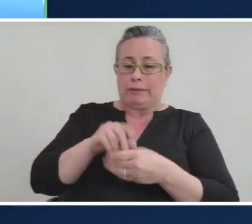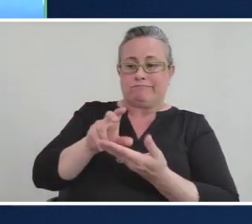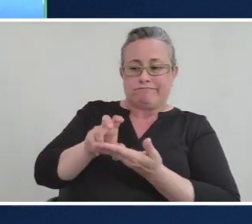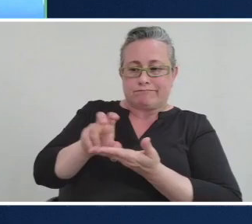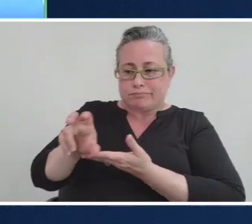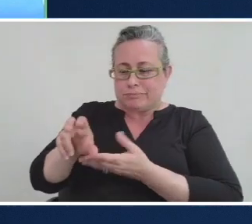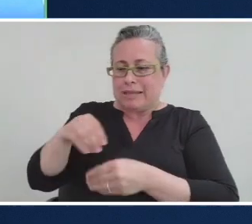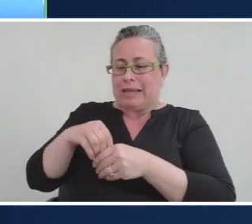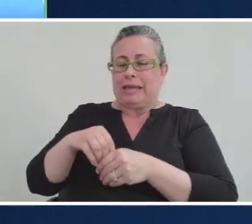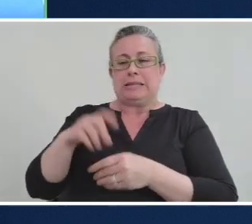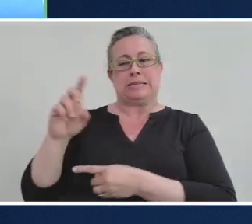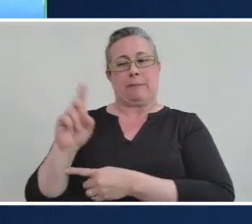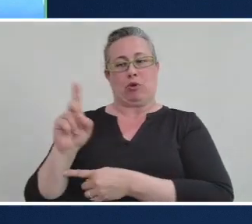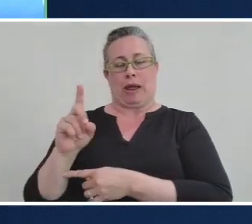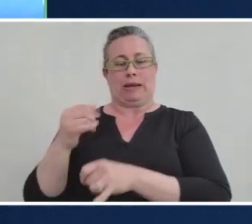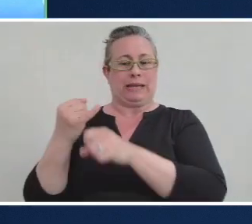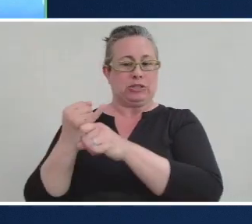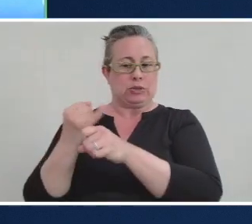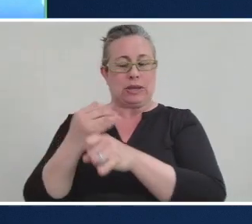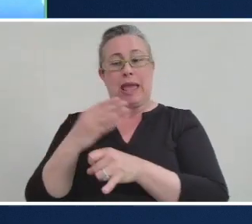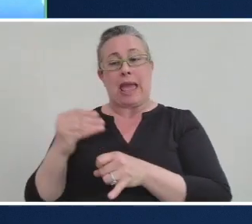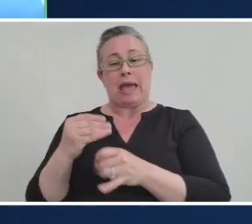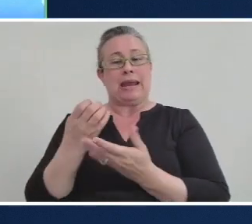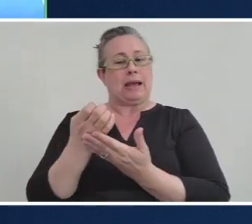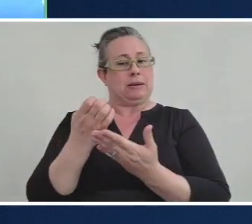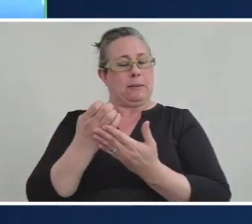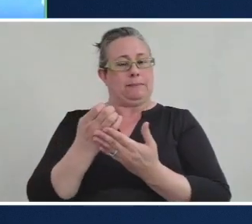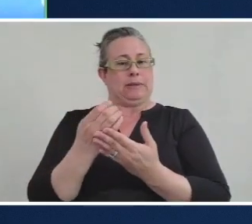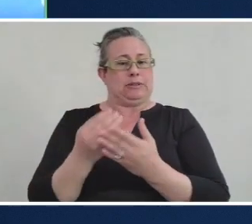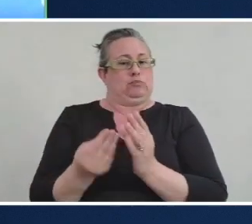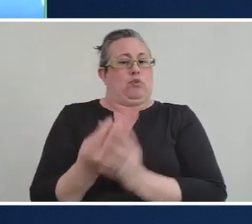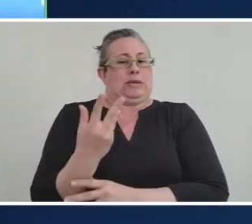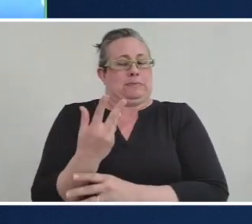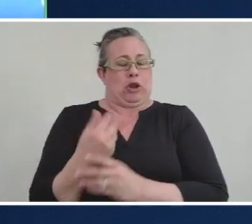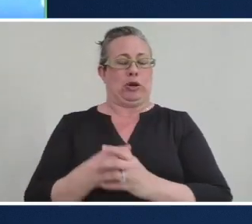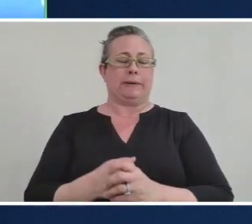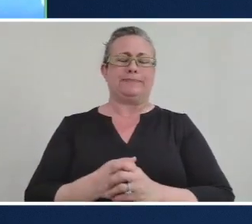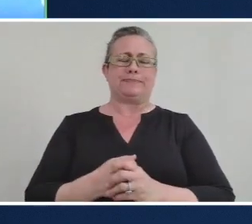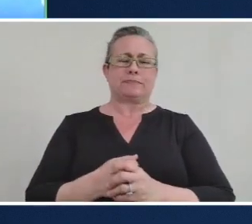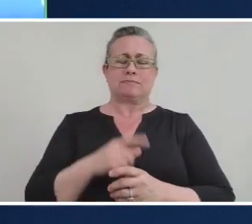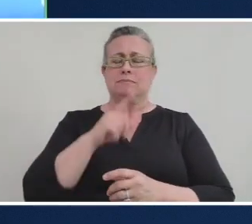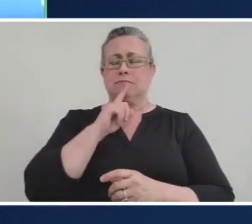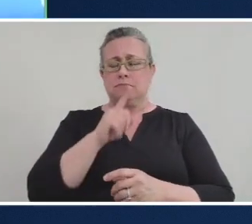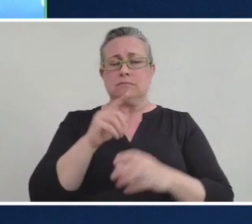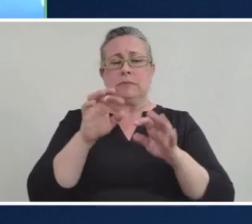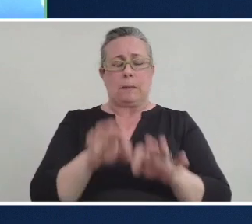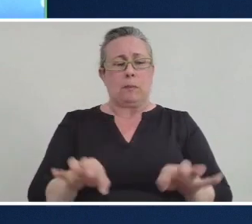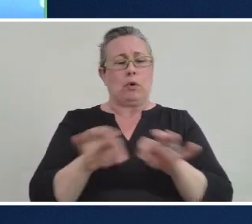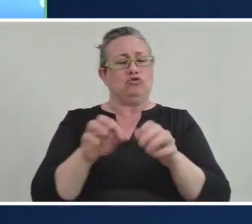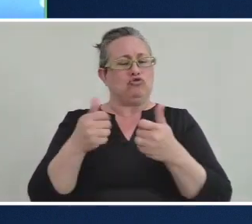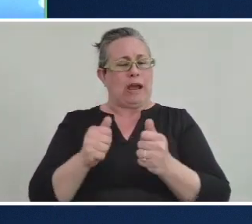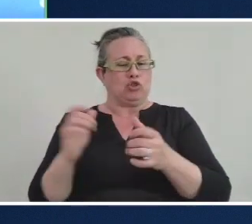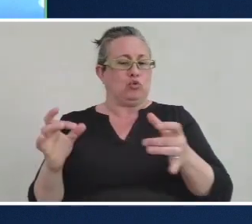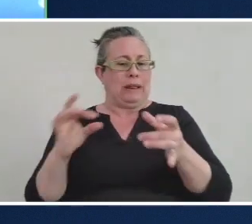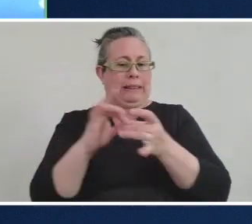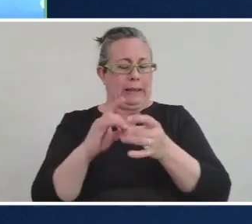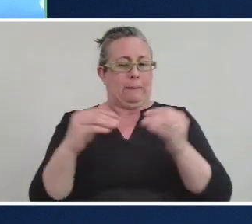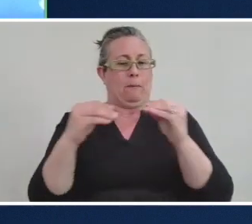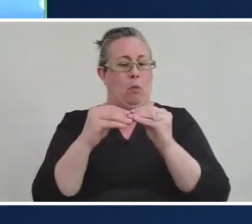institutions and economic prosperity. So important. And we're really trying to link those two things together more